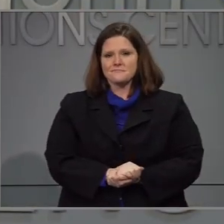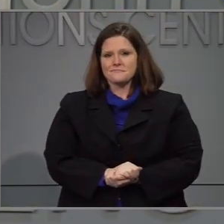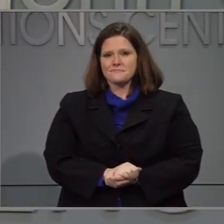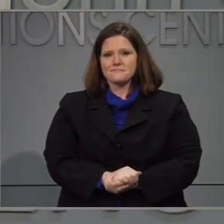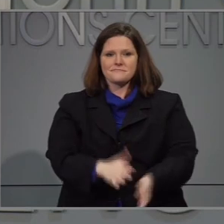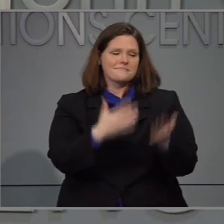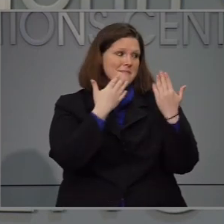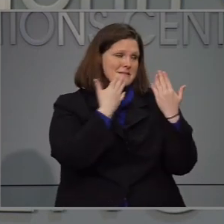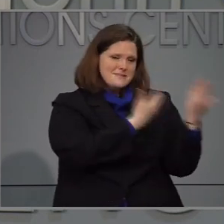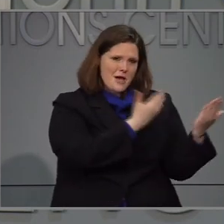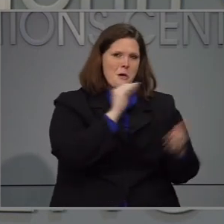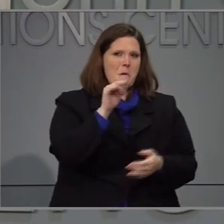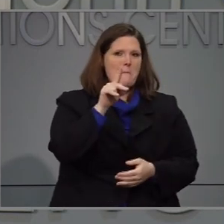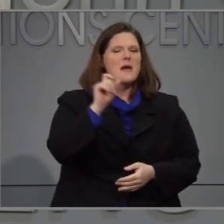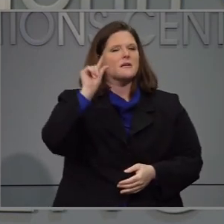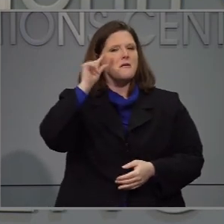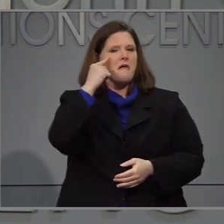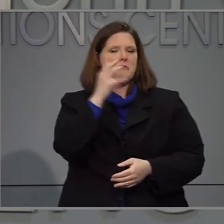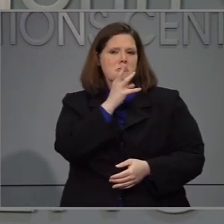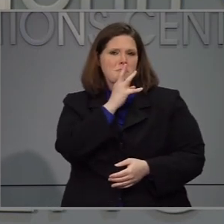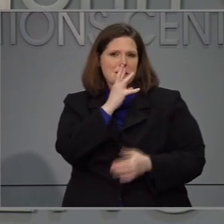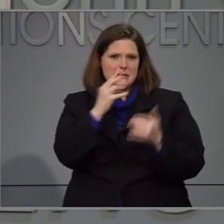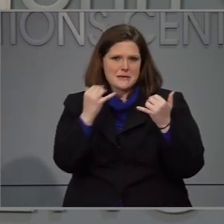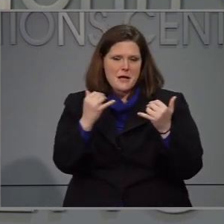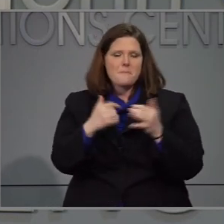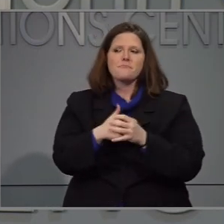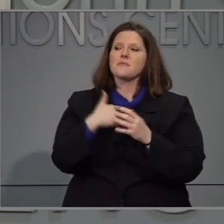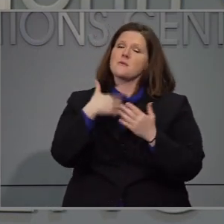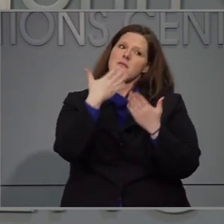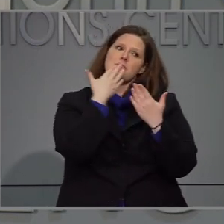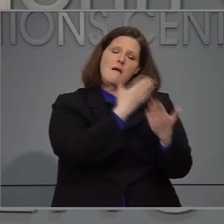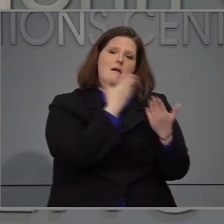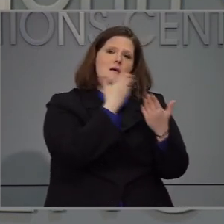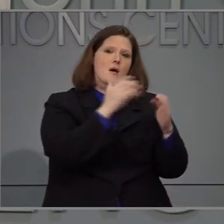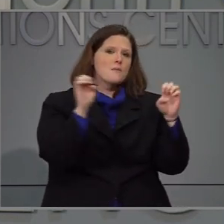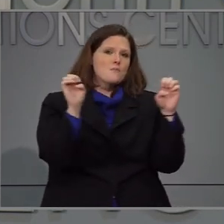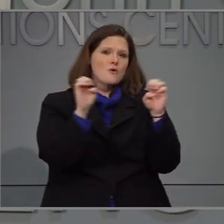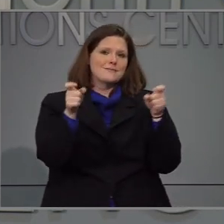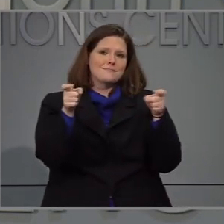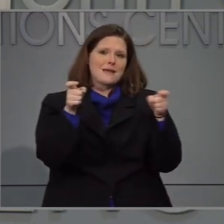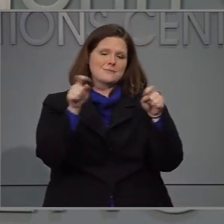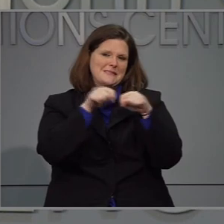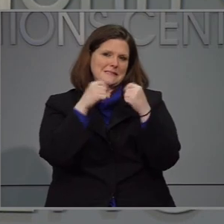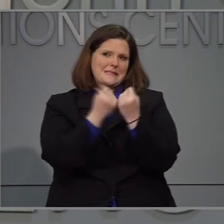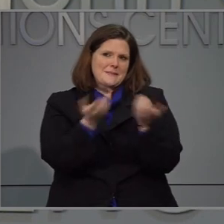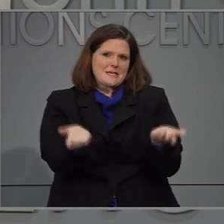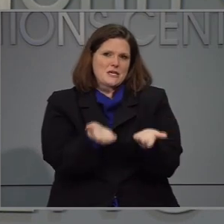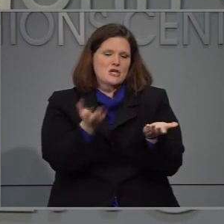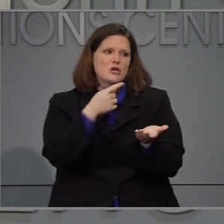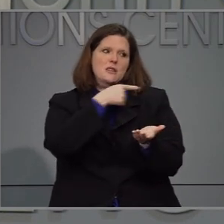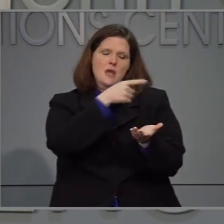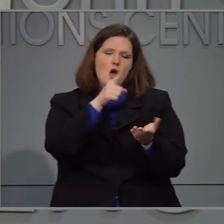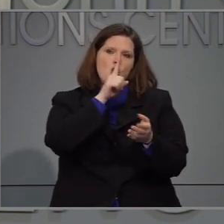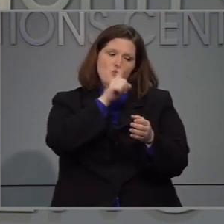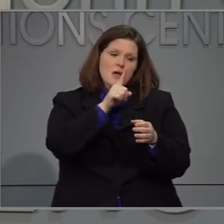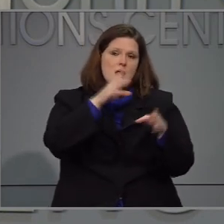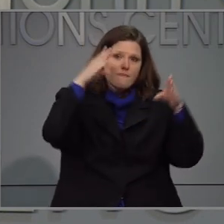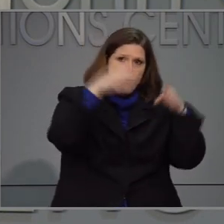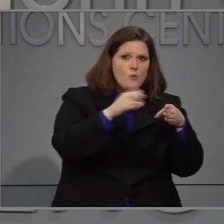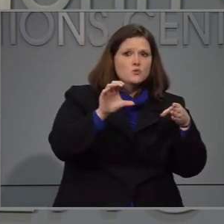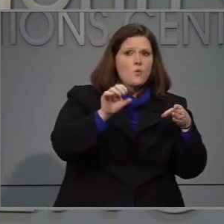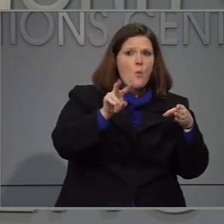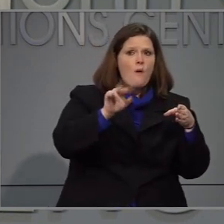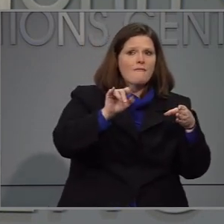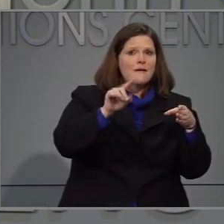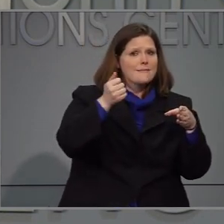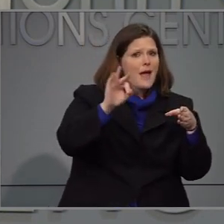Thank you, Mike. Grateful for the people working at emergency management. Yes, fighting this pandemic, but also doing other